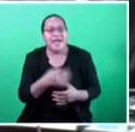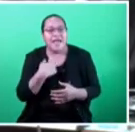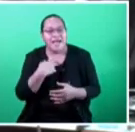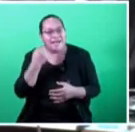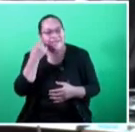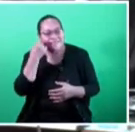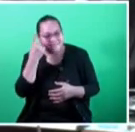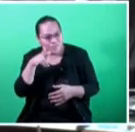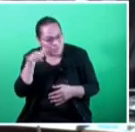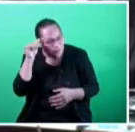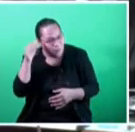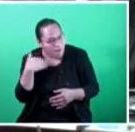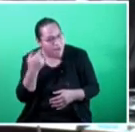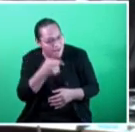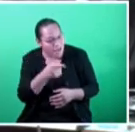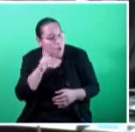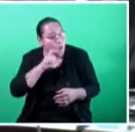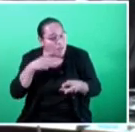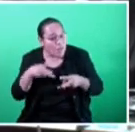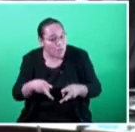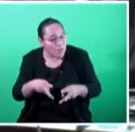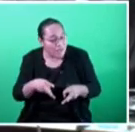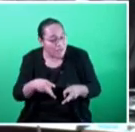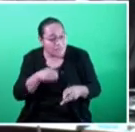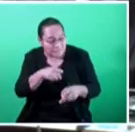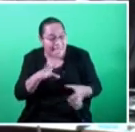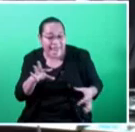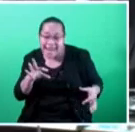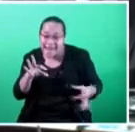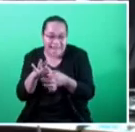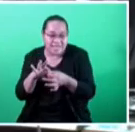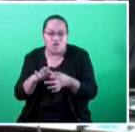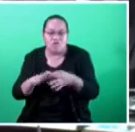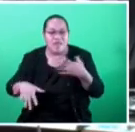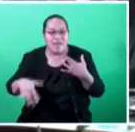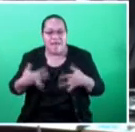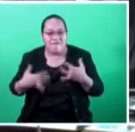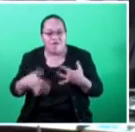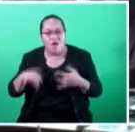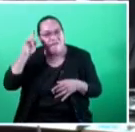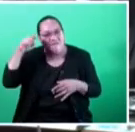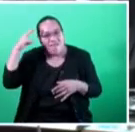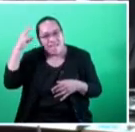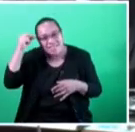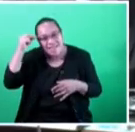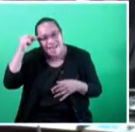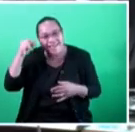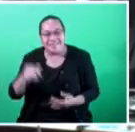understands very well that Waterways is intrinsically linked to the lifestyle of Fijians.